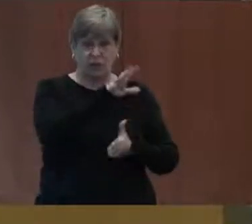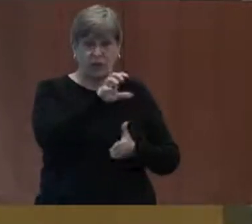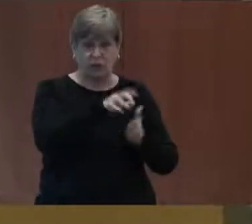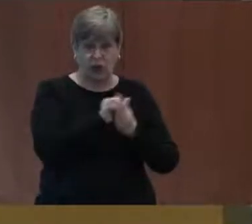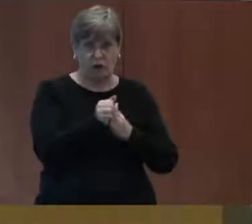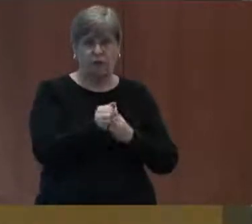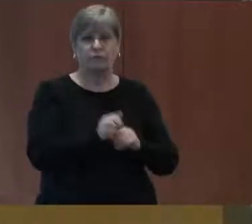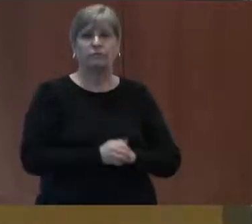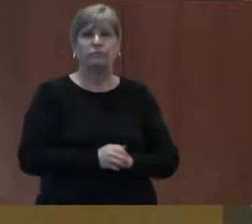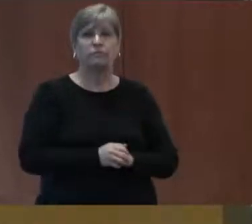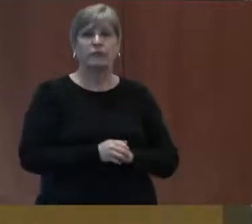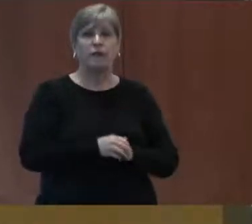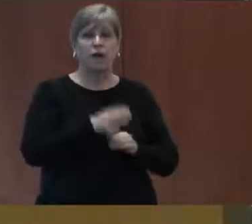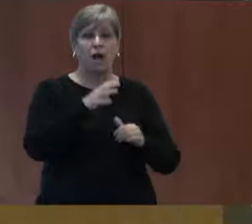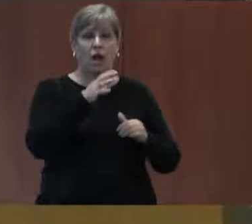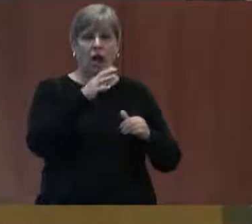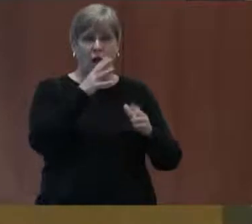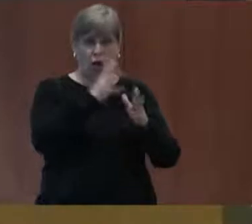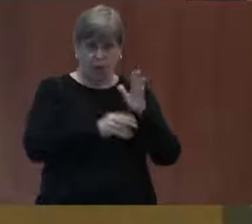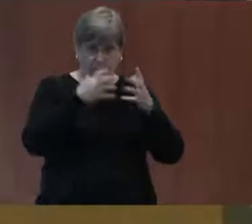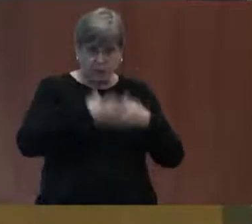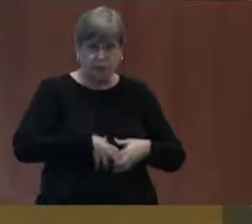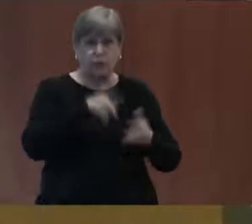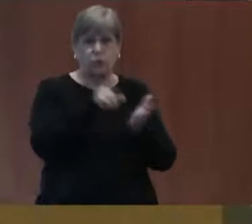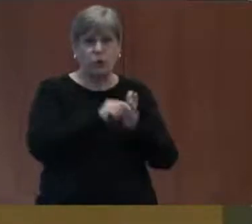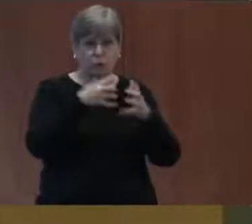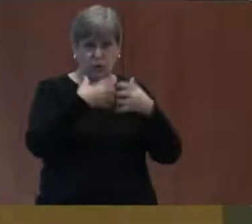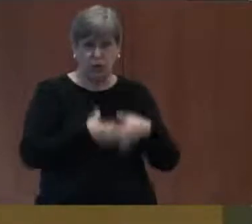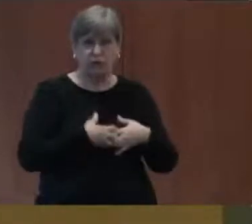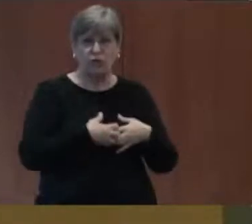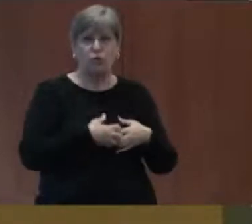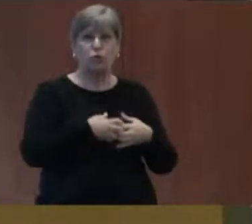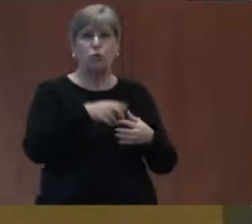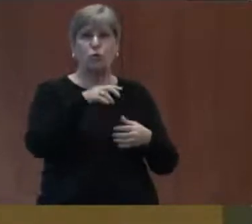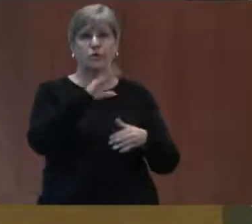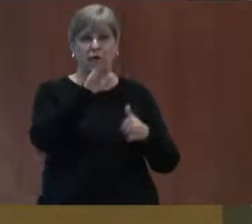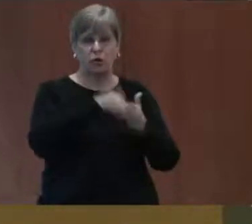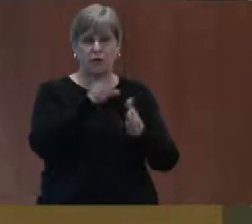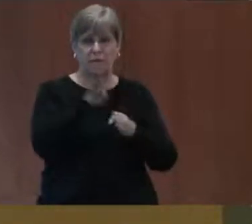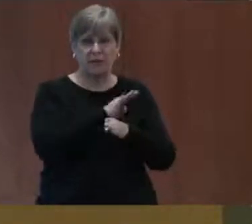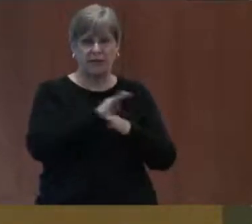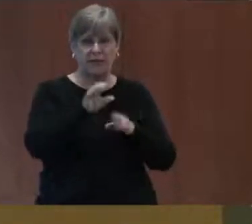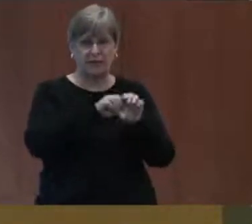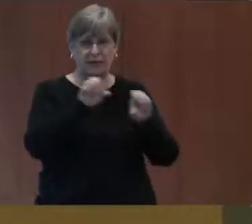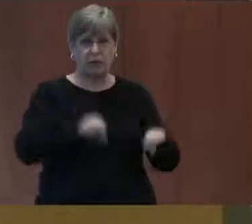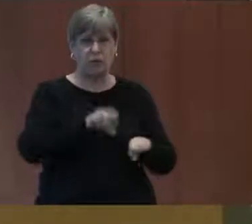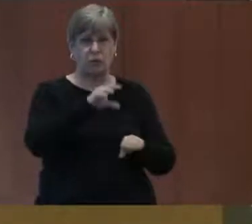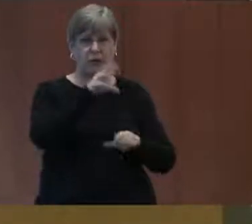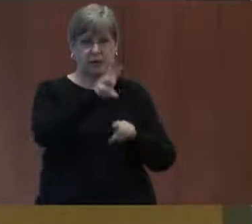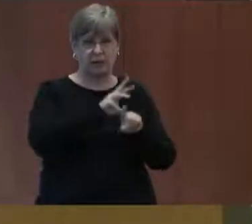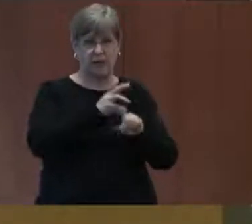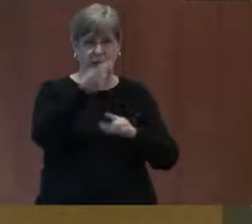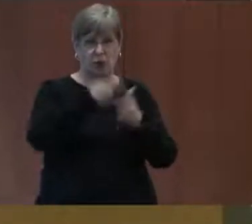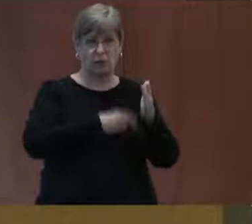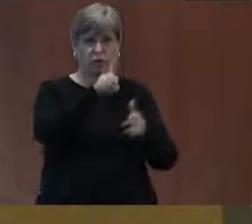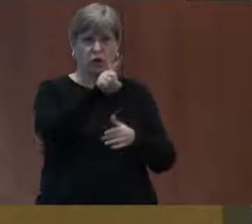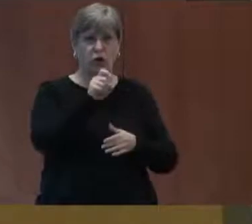$69,500. Copiers and printers extension to Centric Business Systems at an approximate 6-month cost